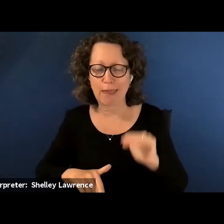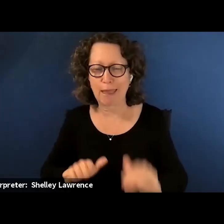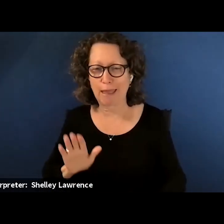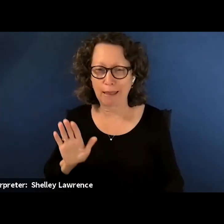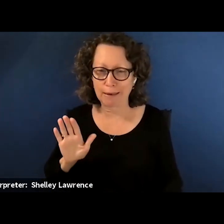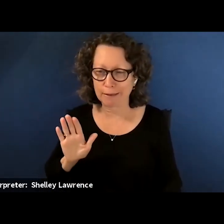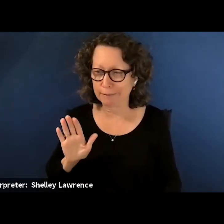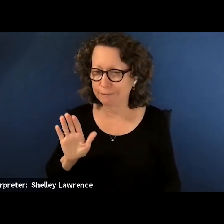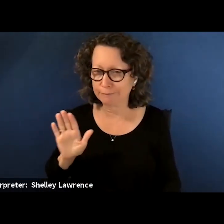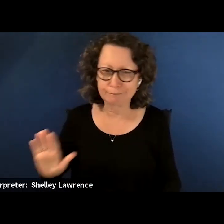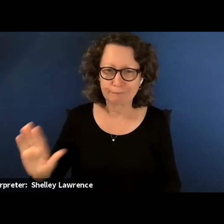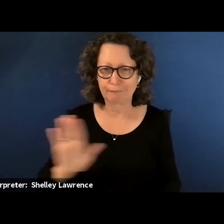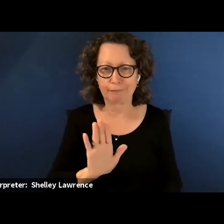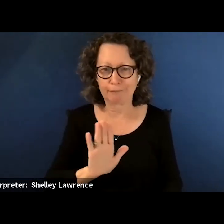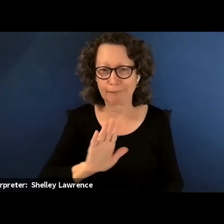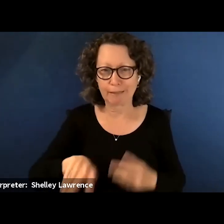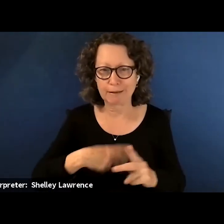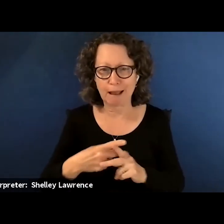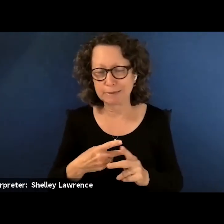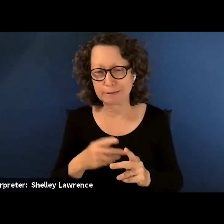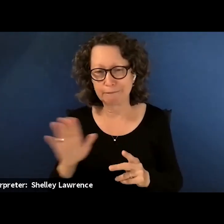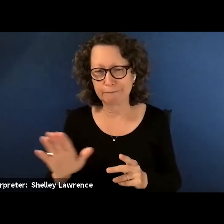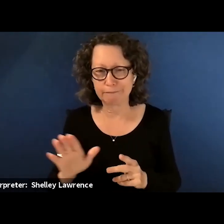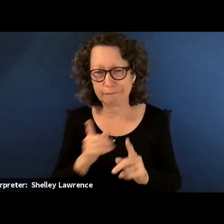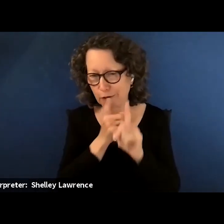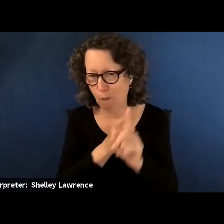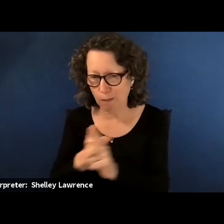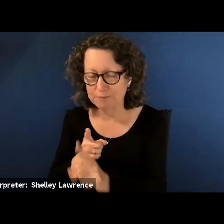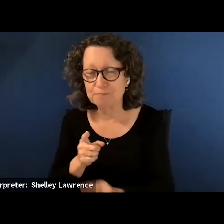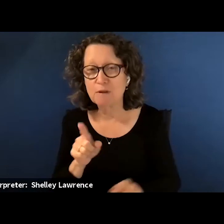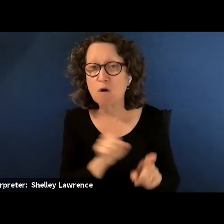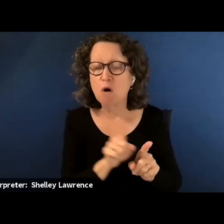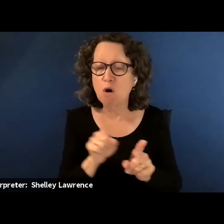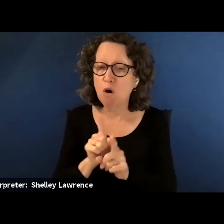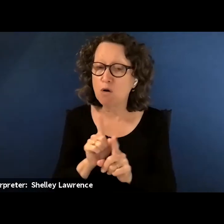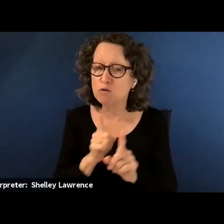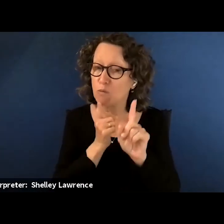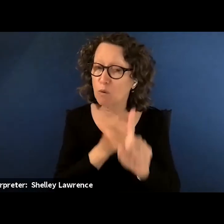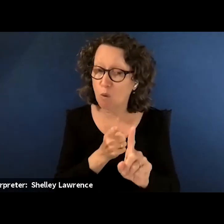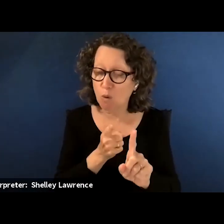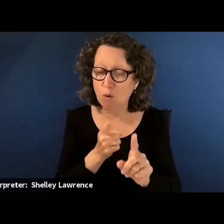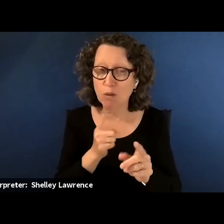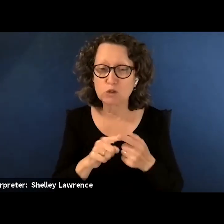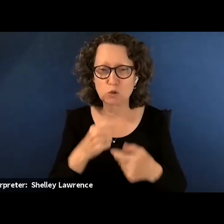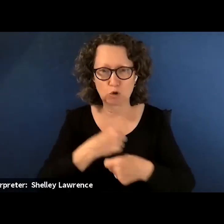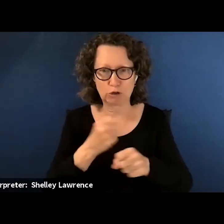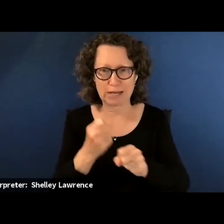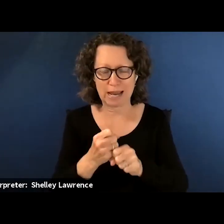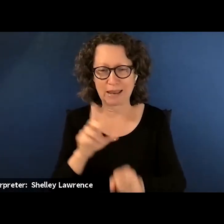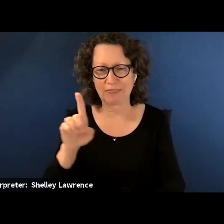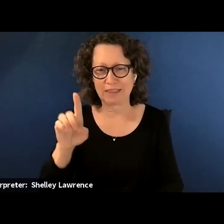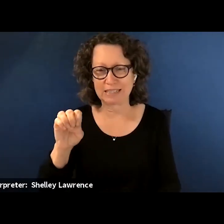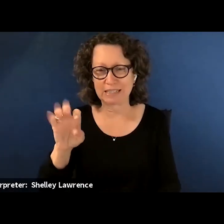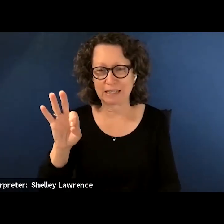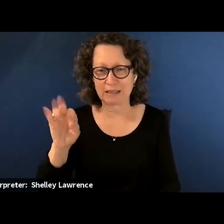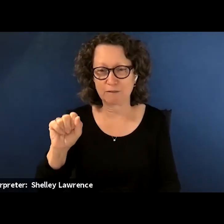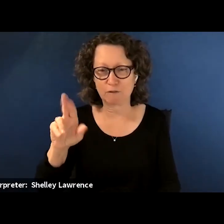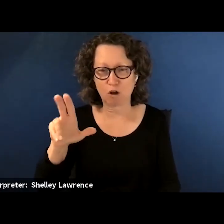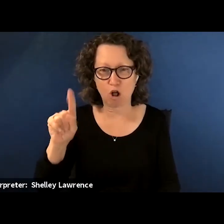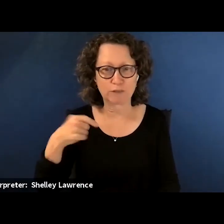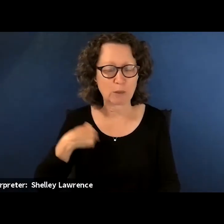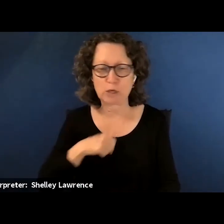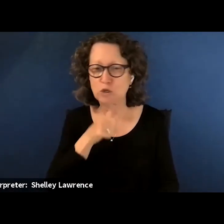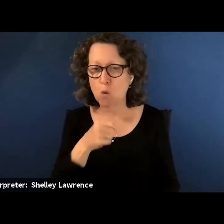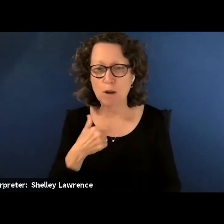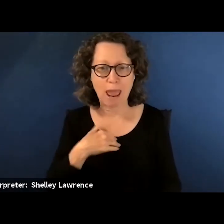for these kinds of agendas. There's also the agenda to be able to create the default that we do not have the presumption